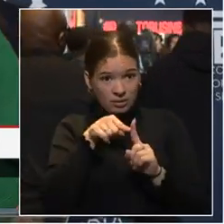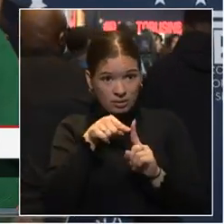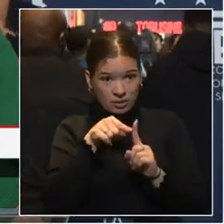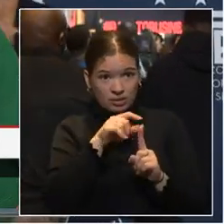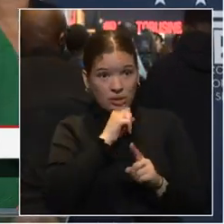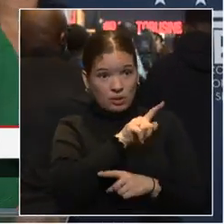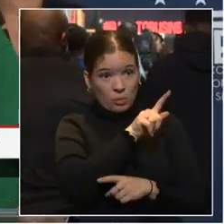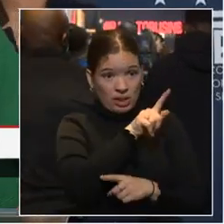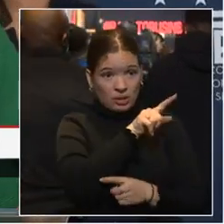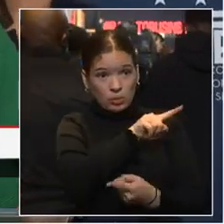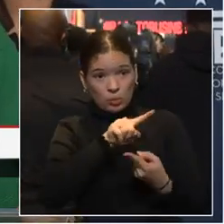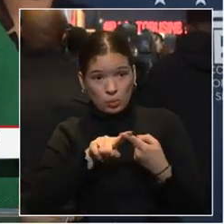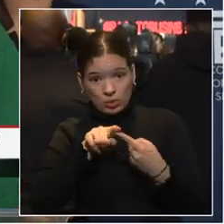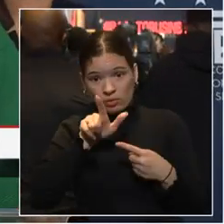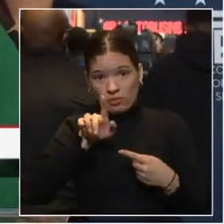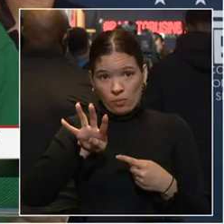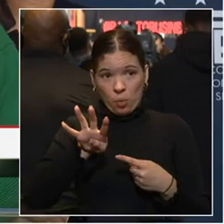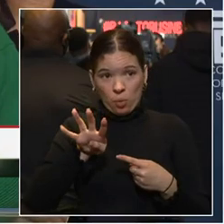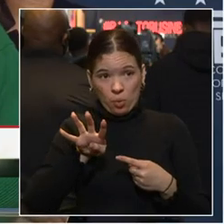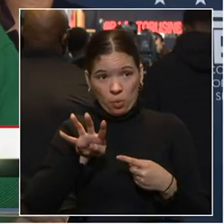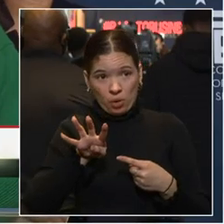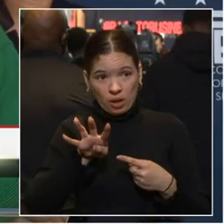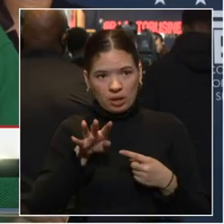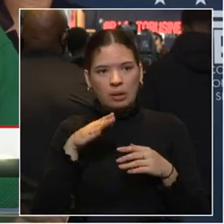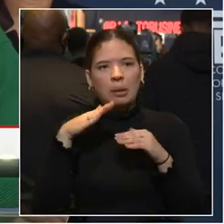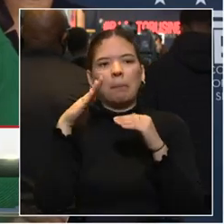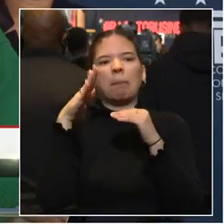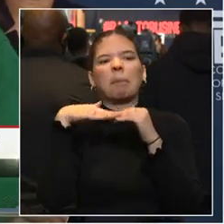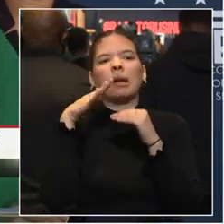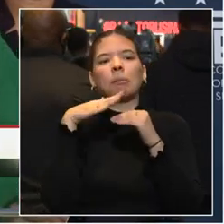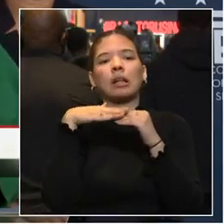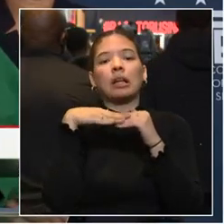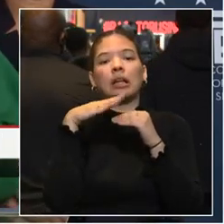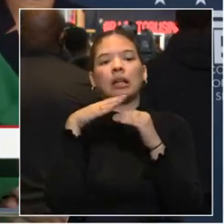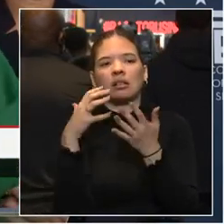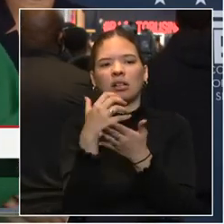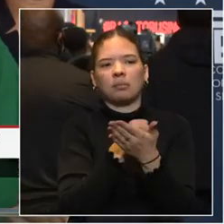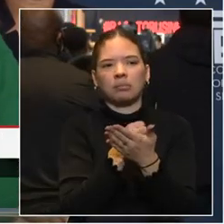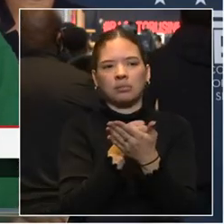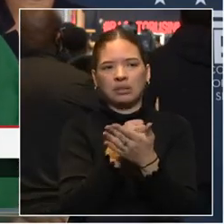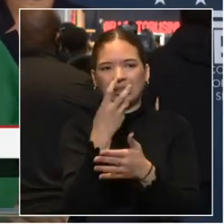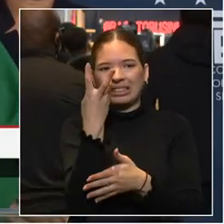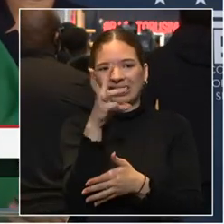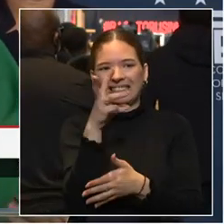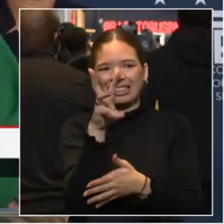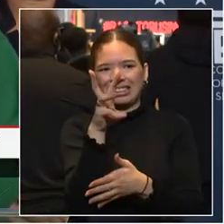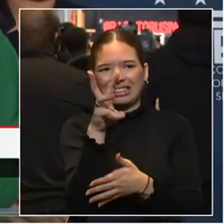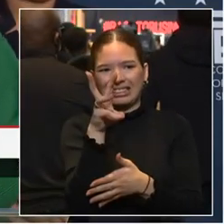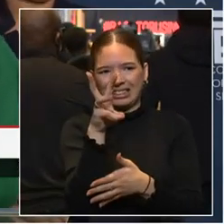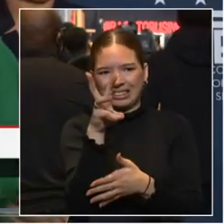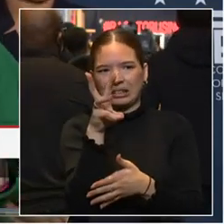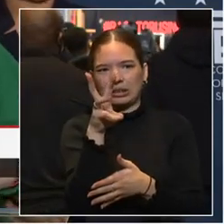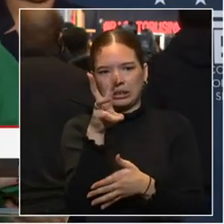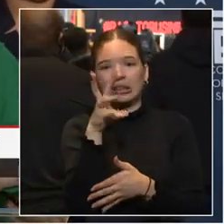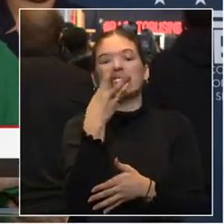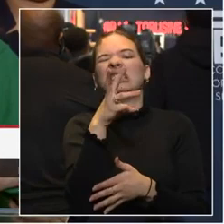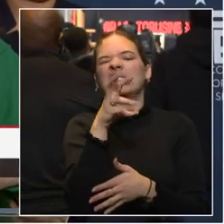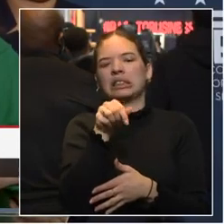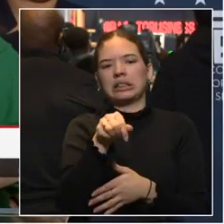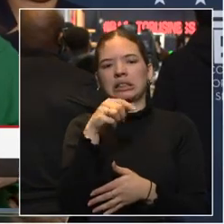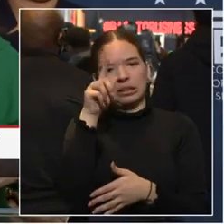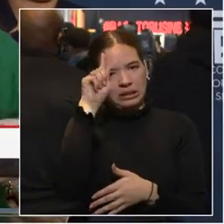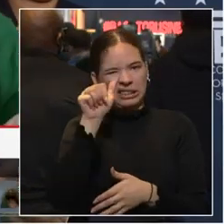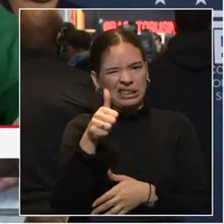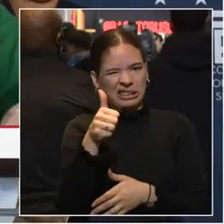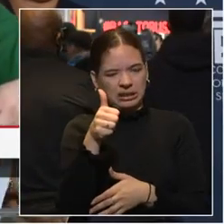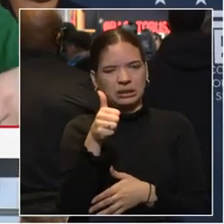are earning minimum wage, which tops out at $16.10. The other rates, and I have